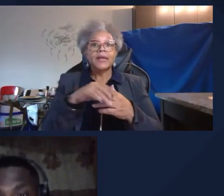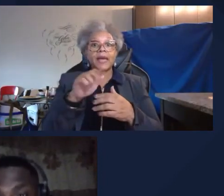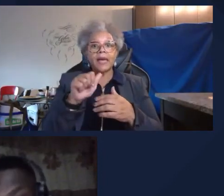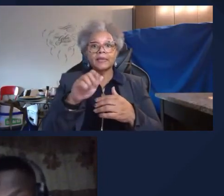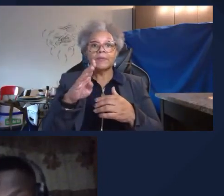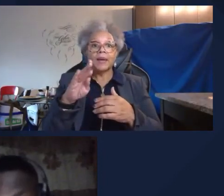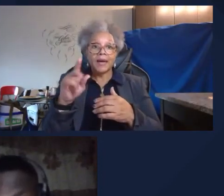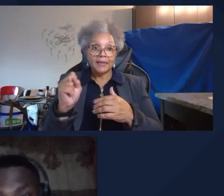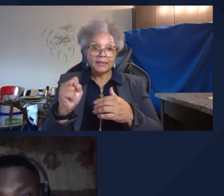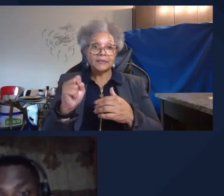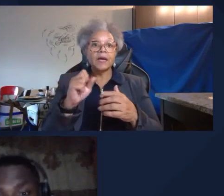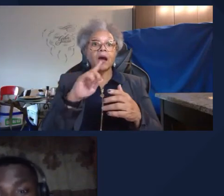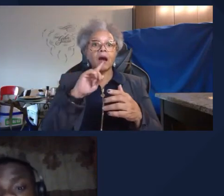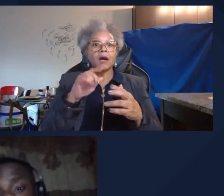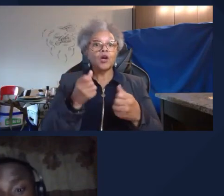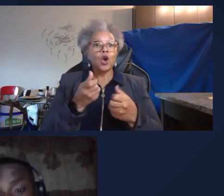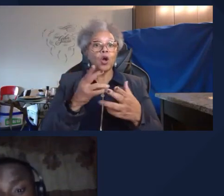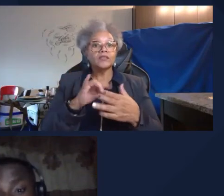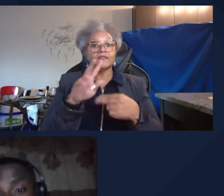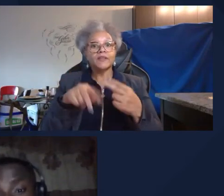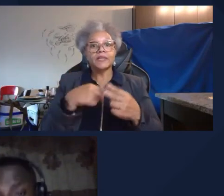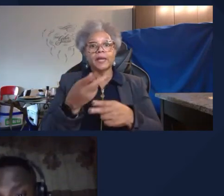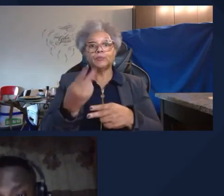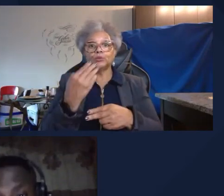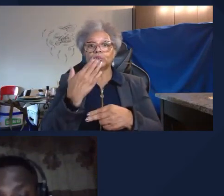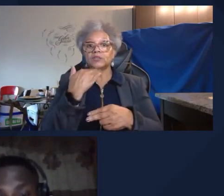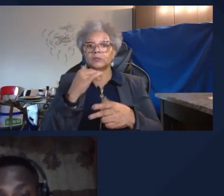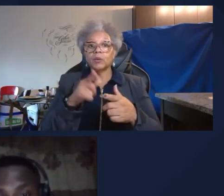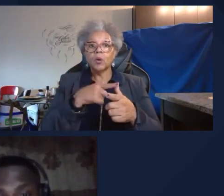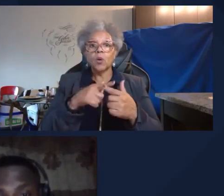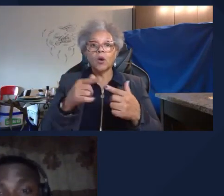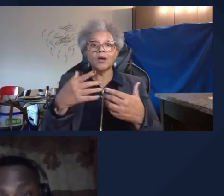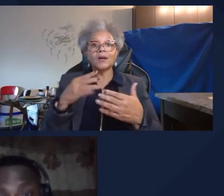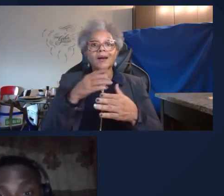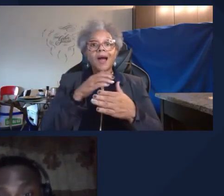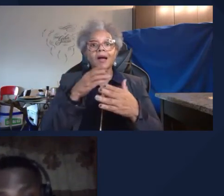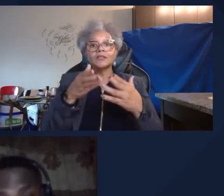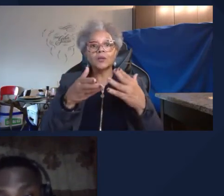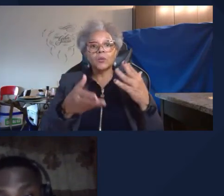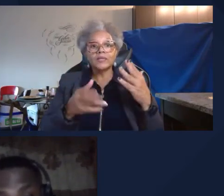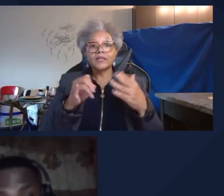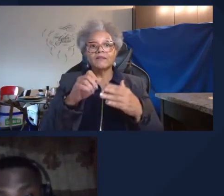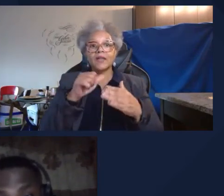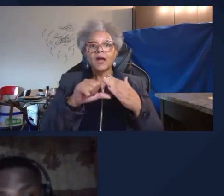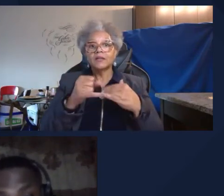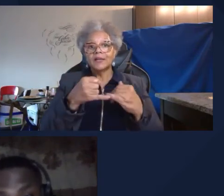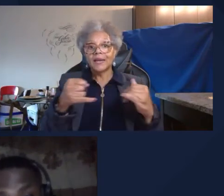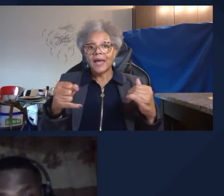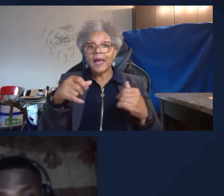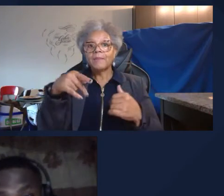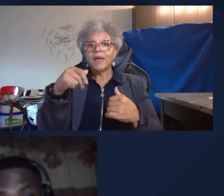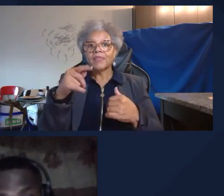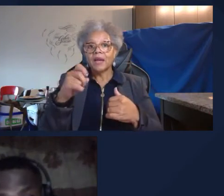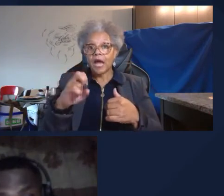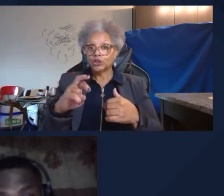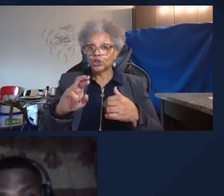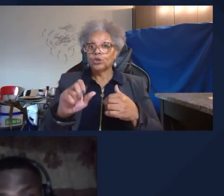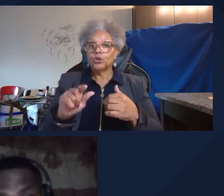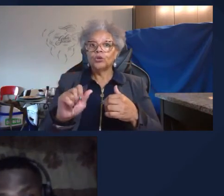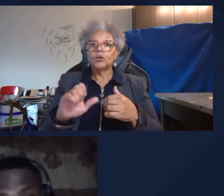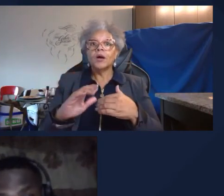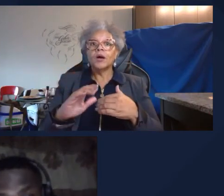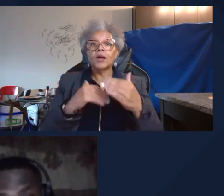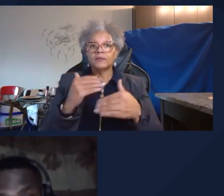a consequence of the underlying pathological process? This is from David. Yeah. So me personally, I think it's a consequence